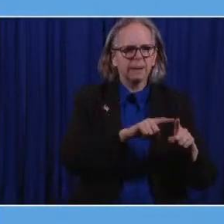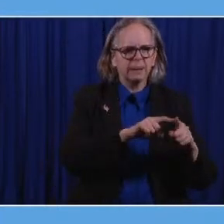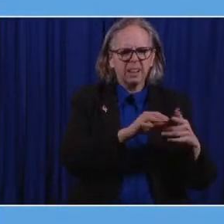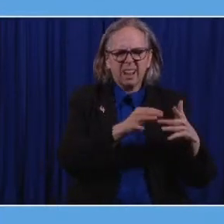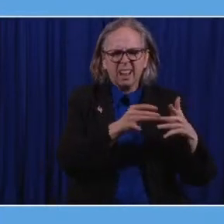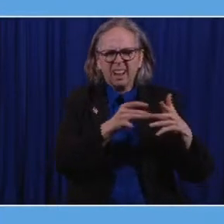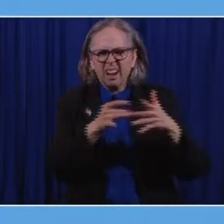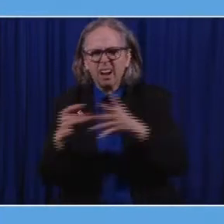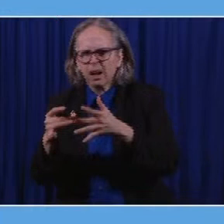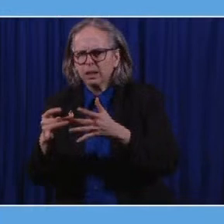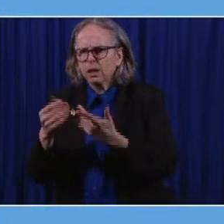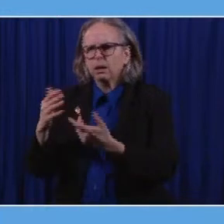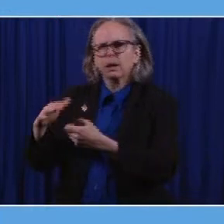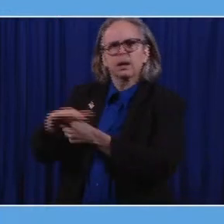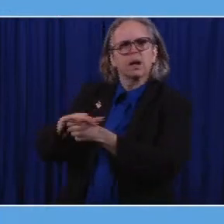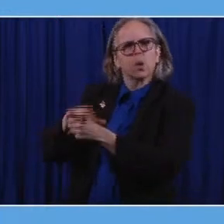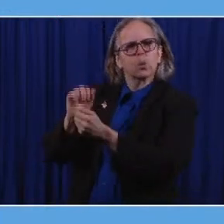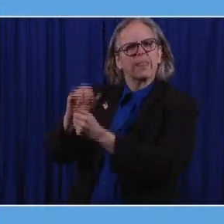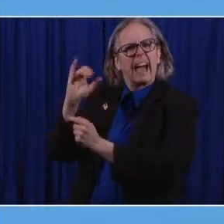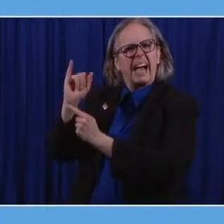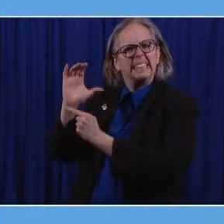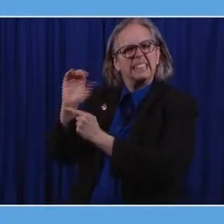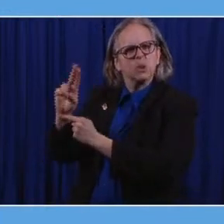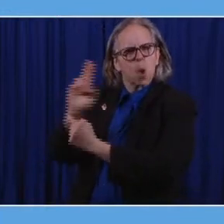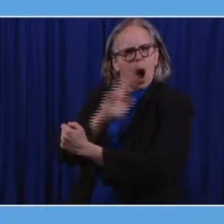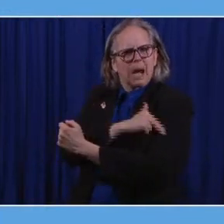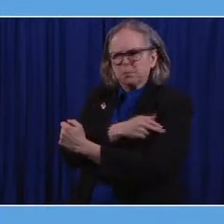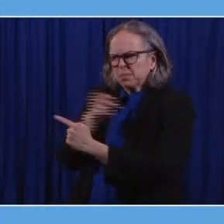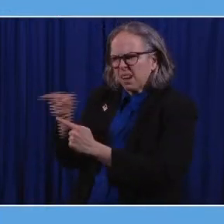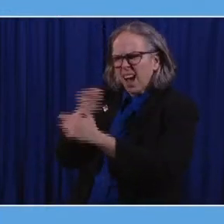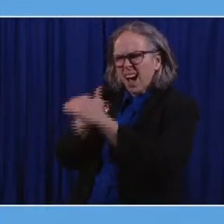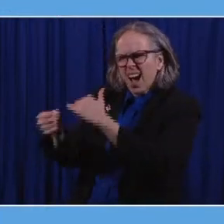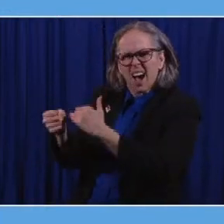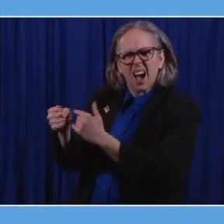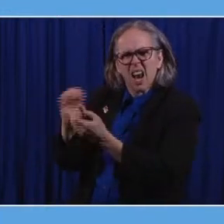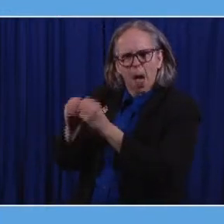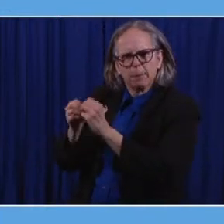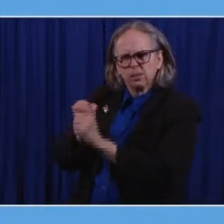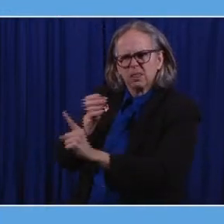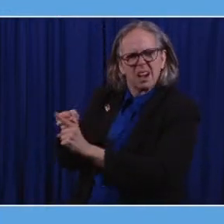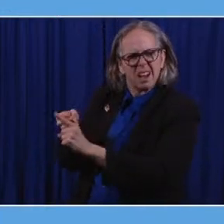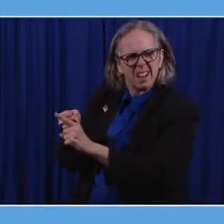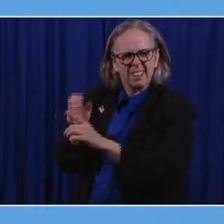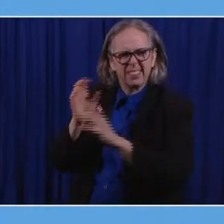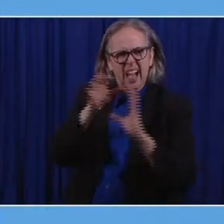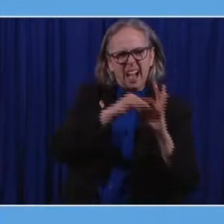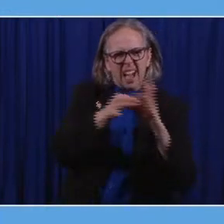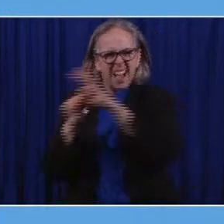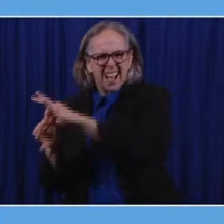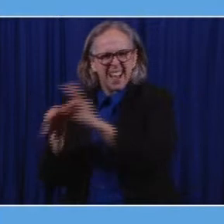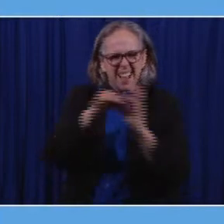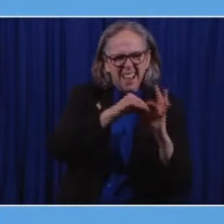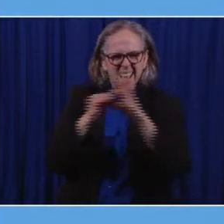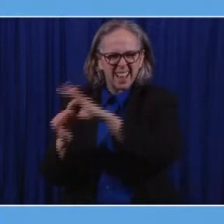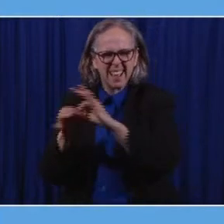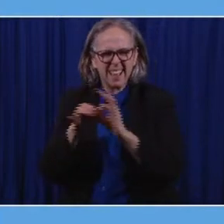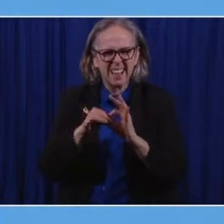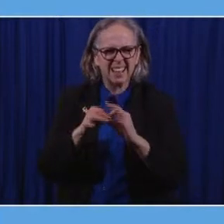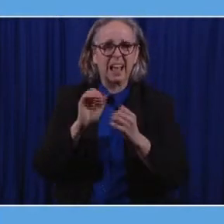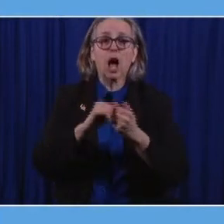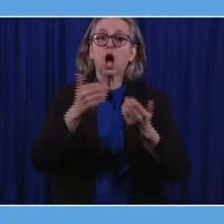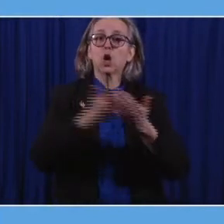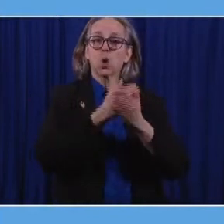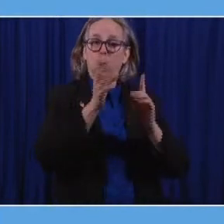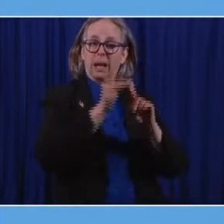So that's the one on the beds. As you'll see, the new cases per capita at the statewide level has increased since last